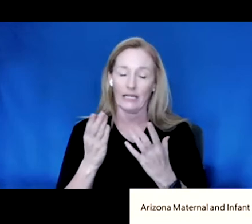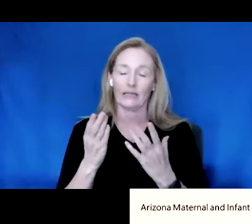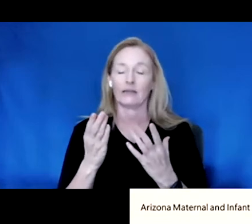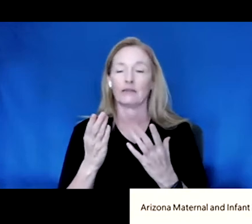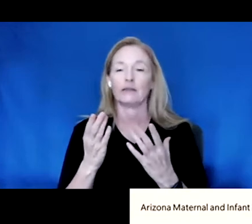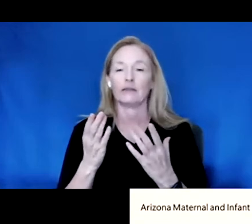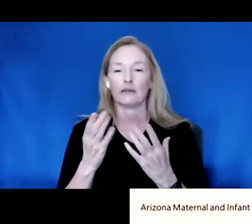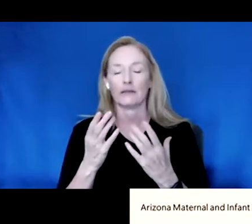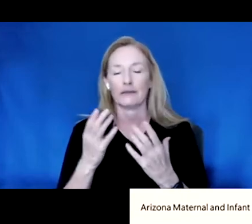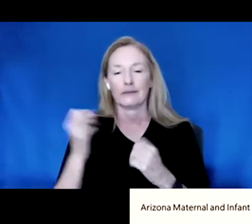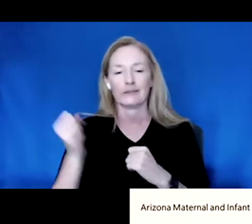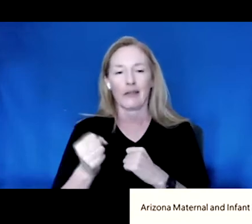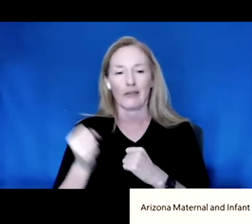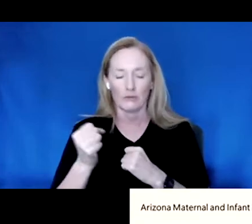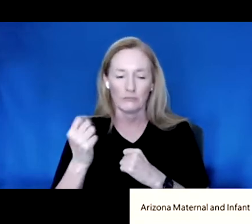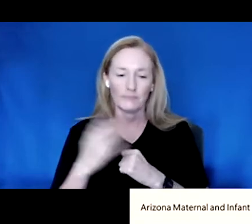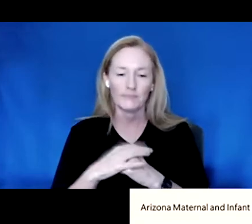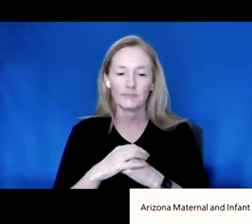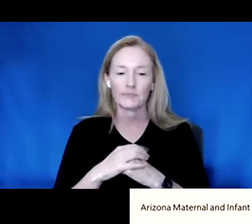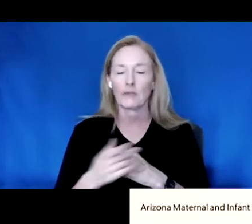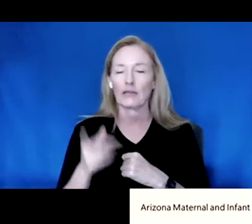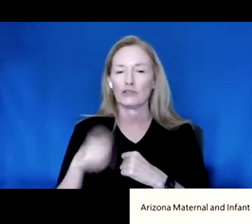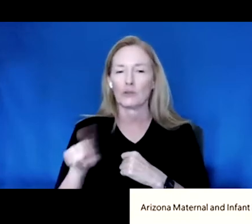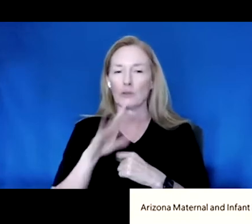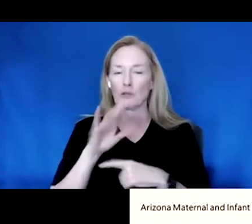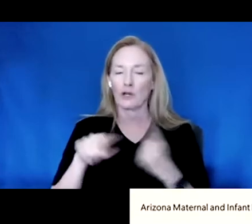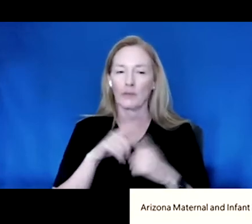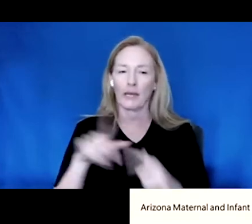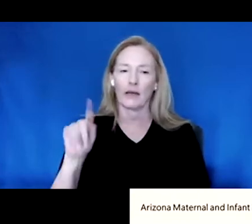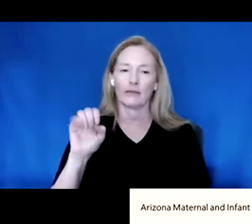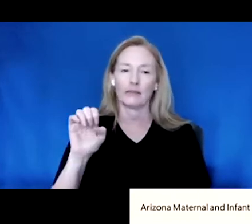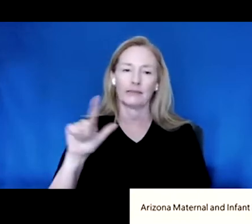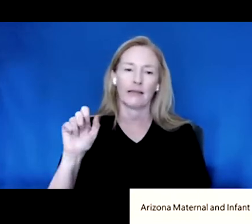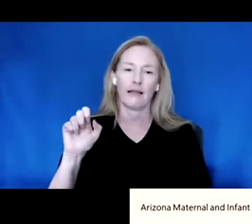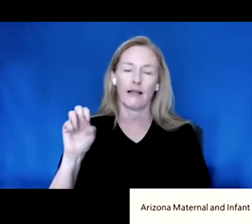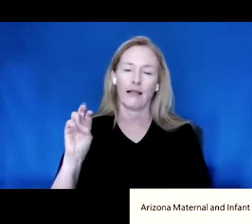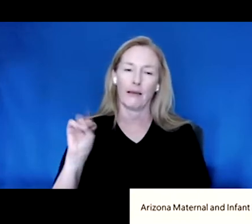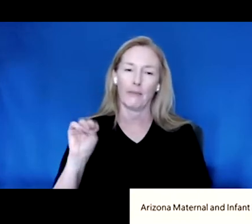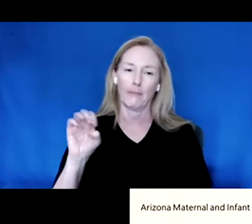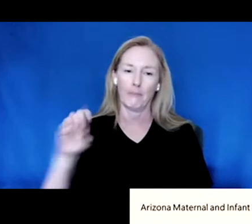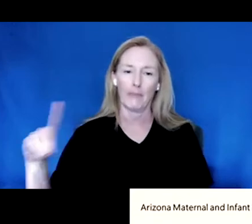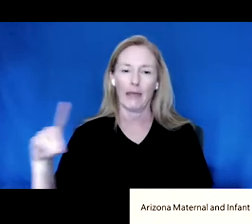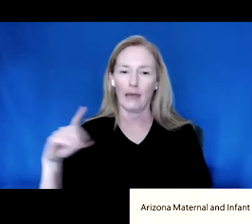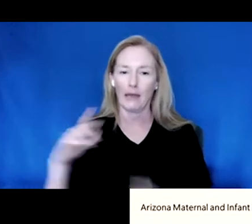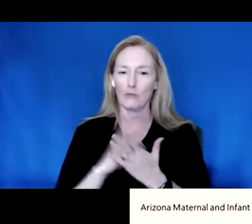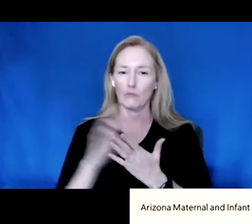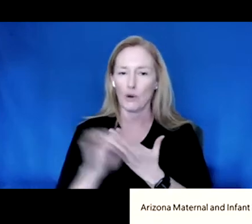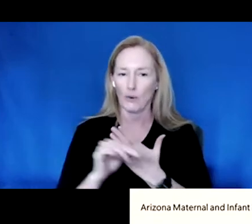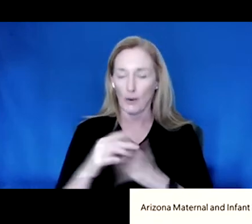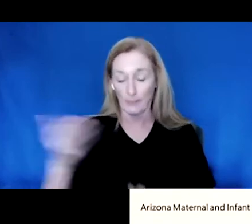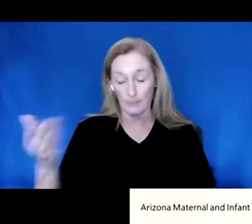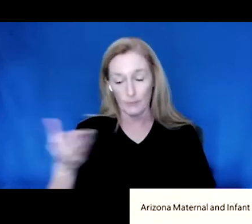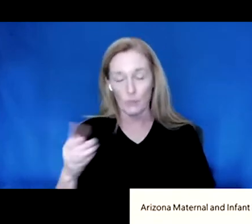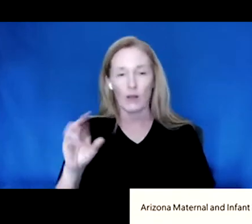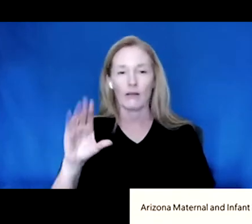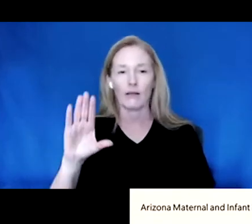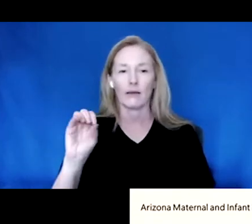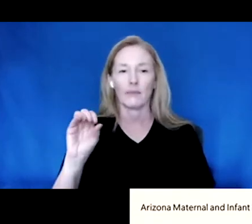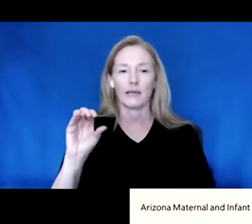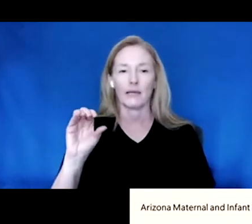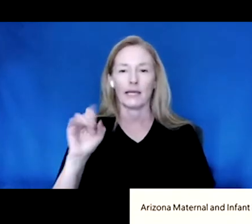their perinatal telemedicine program. Welcome, Casey. Hi, good morning. Can you guys hear me